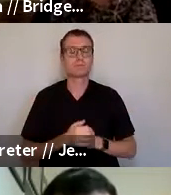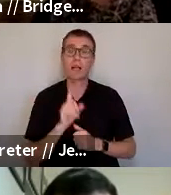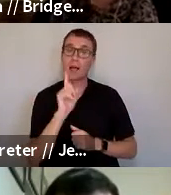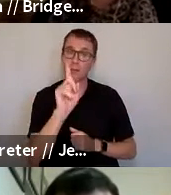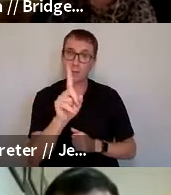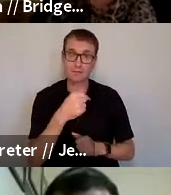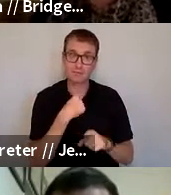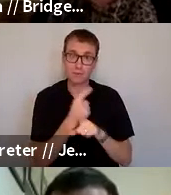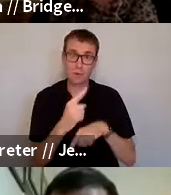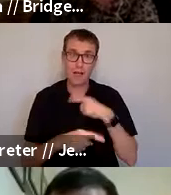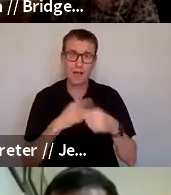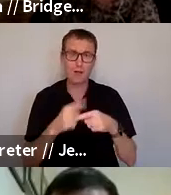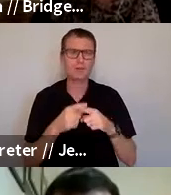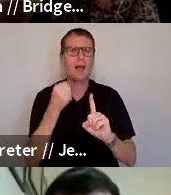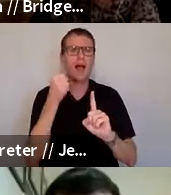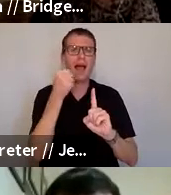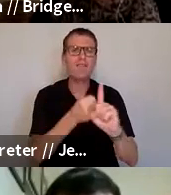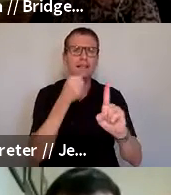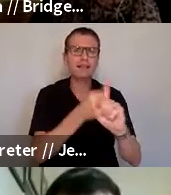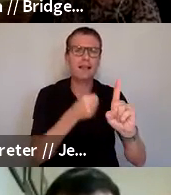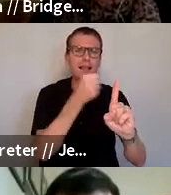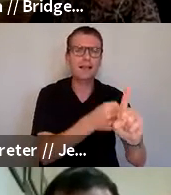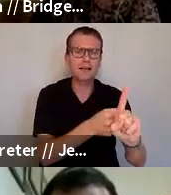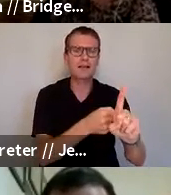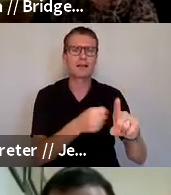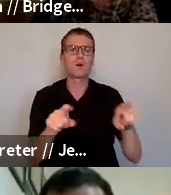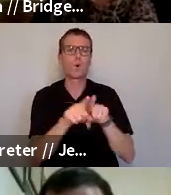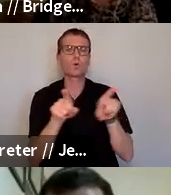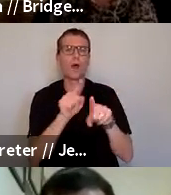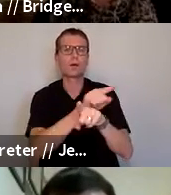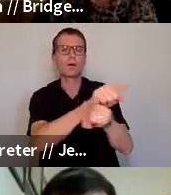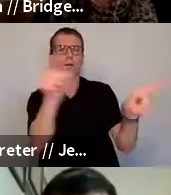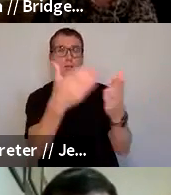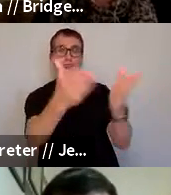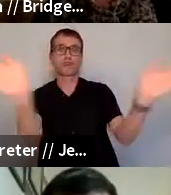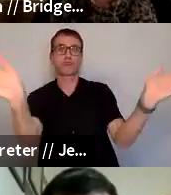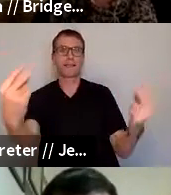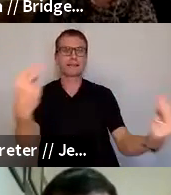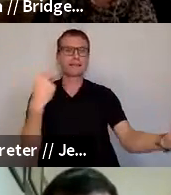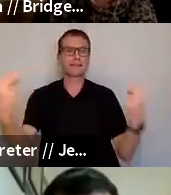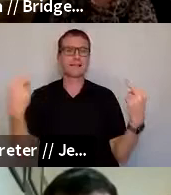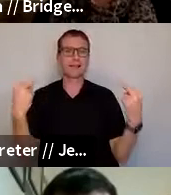advocacy being seen is about partnerships, and you were just mentioning that. So if